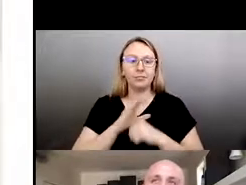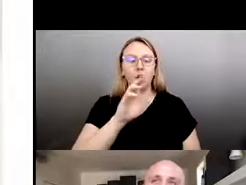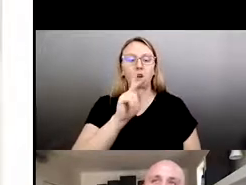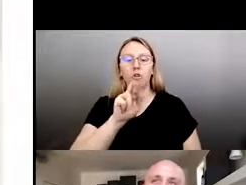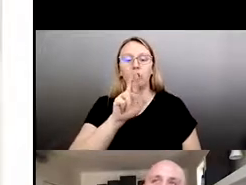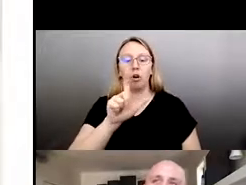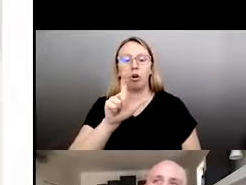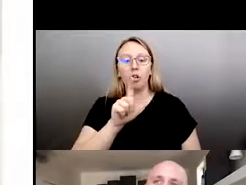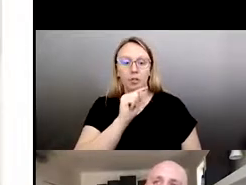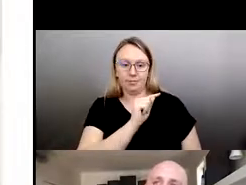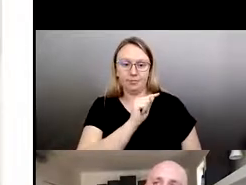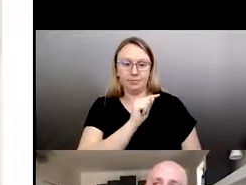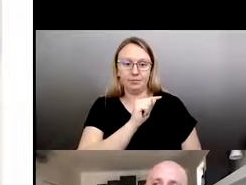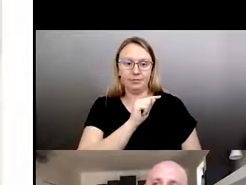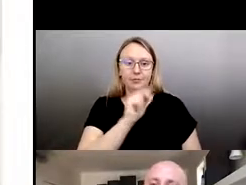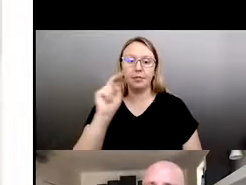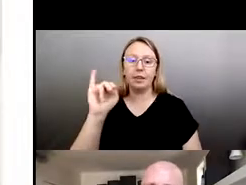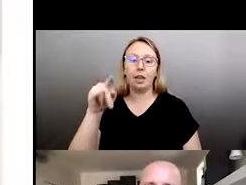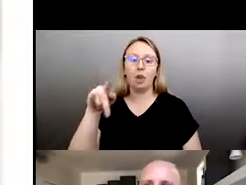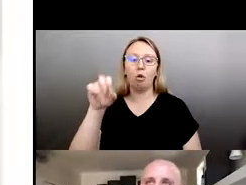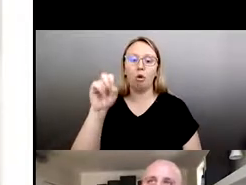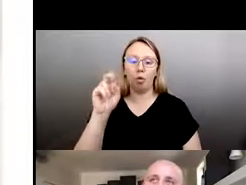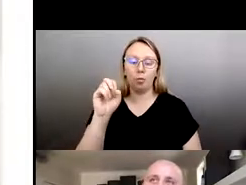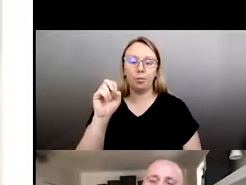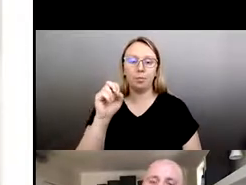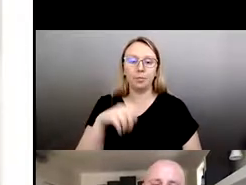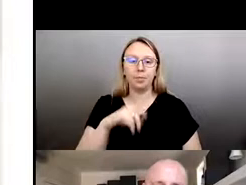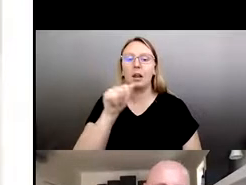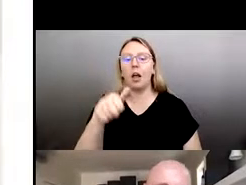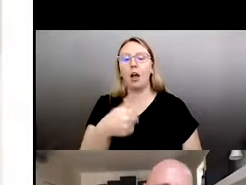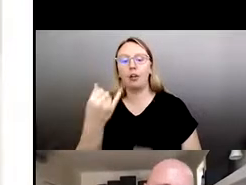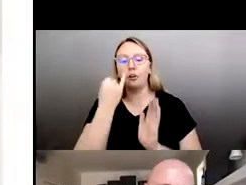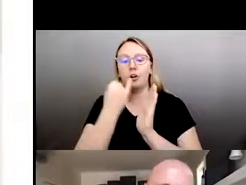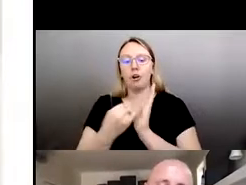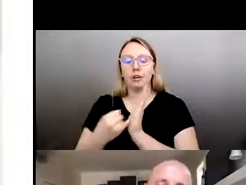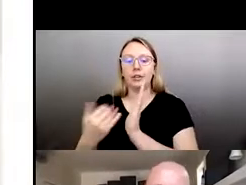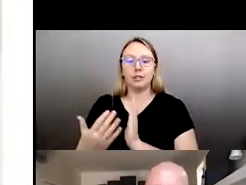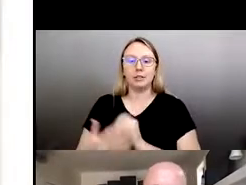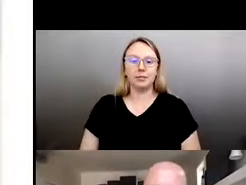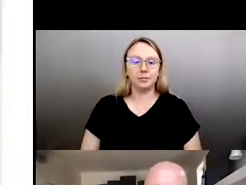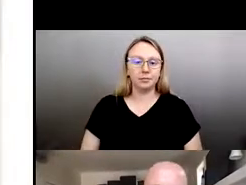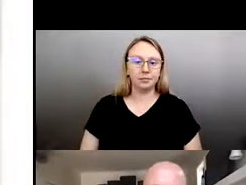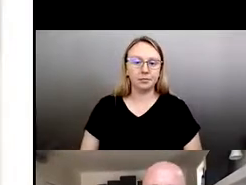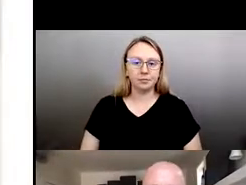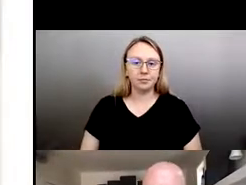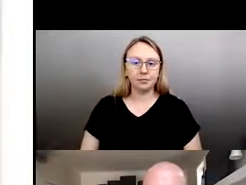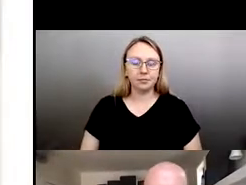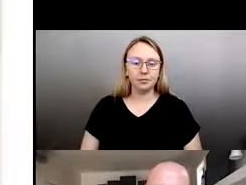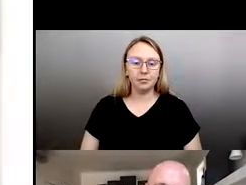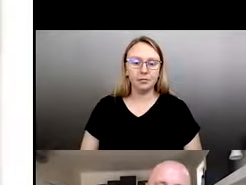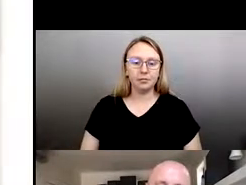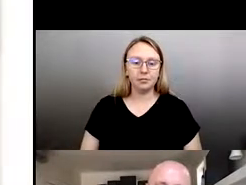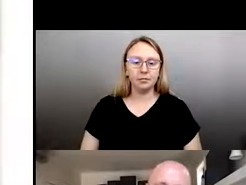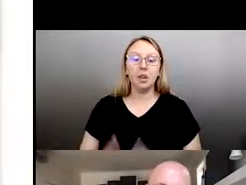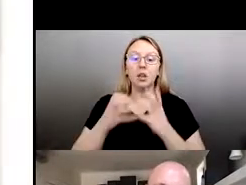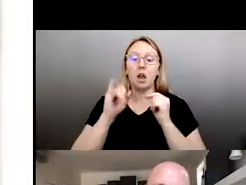Miyoko Ito, and a number of other artists. And so a lot of the Chicago Imagists were represented by the